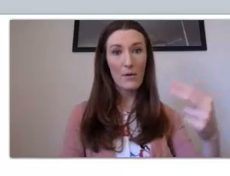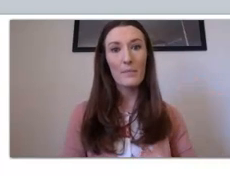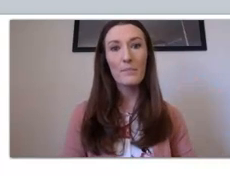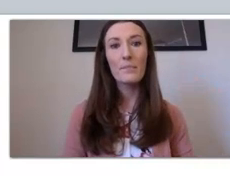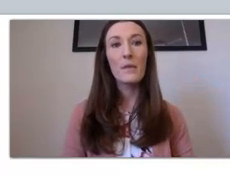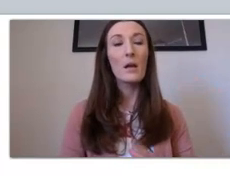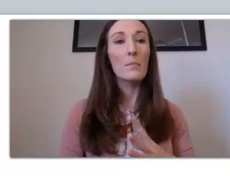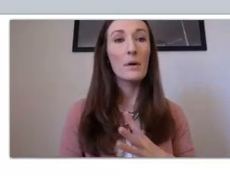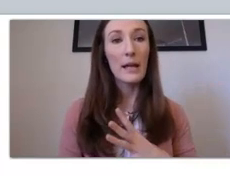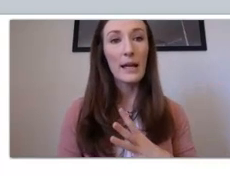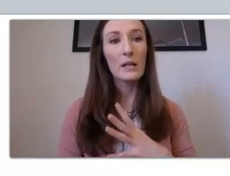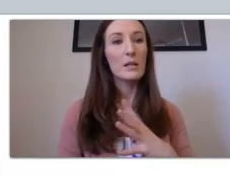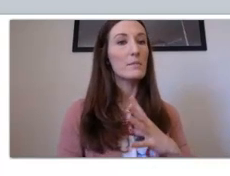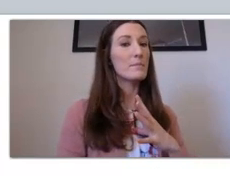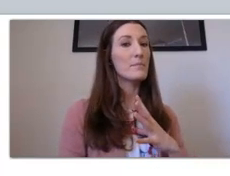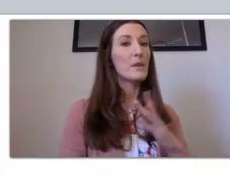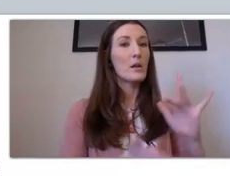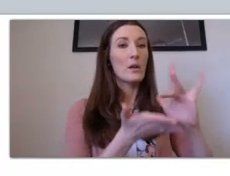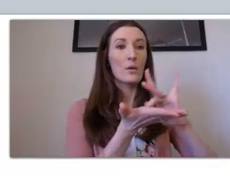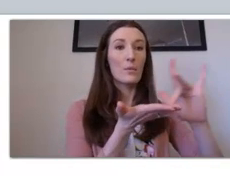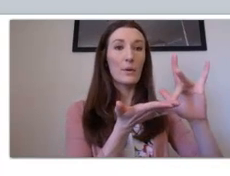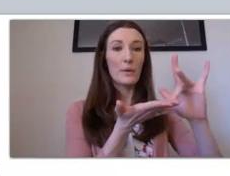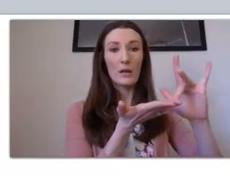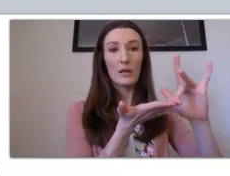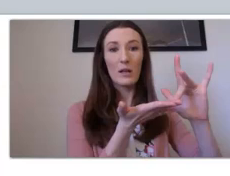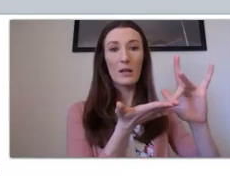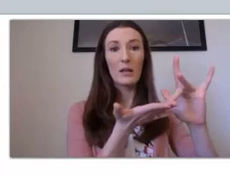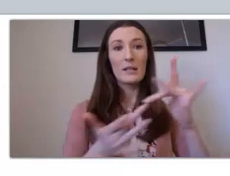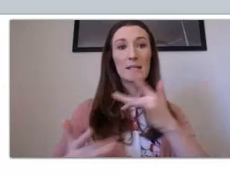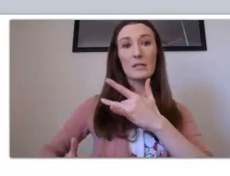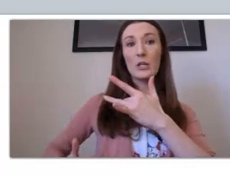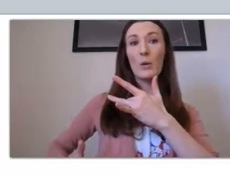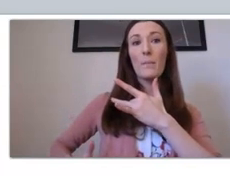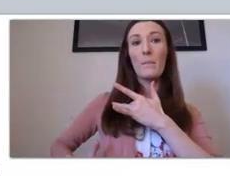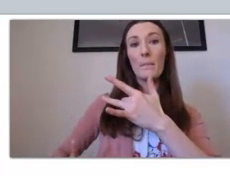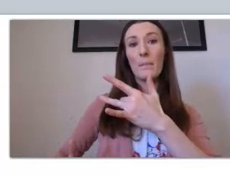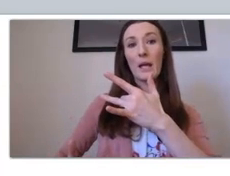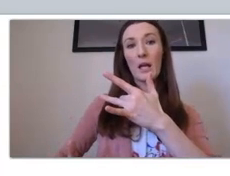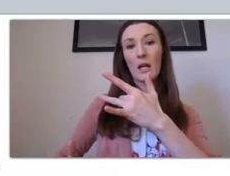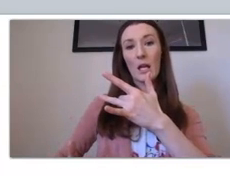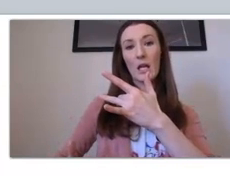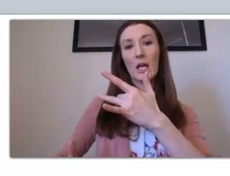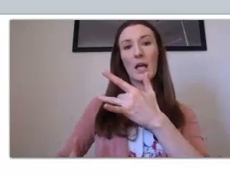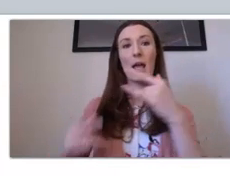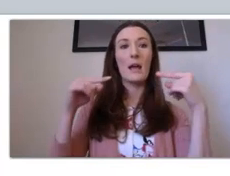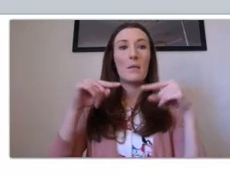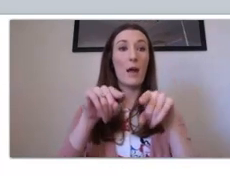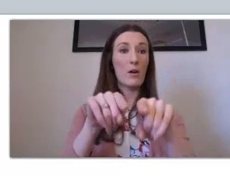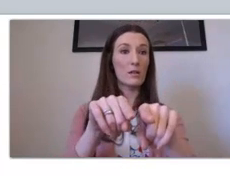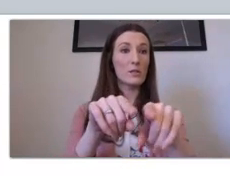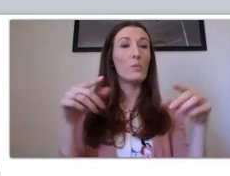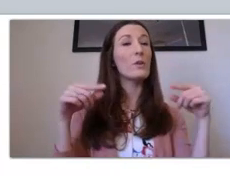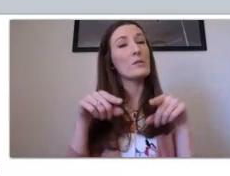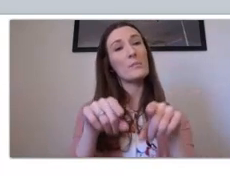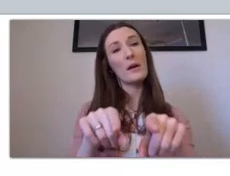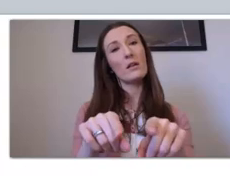per hour. Polite, rude, tend to, bing, and